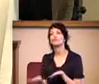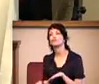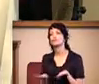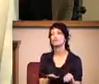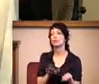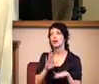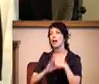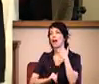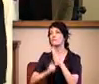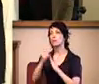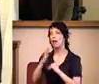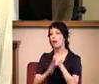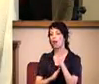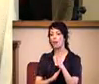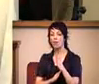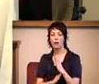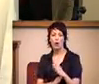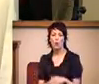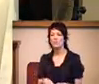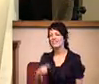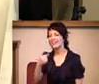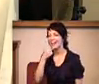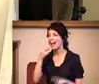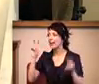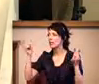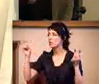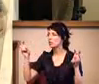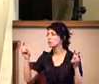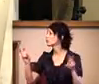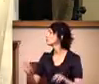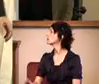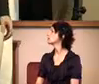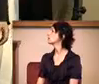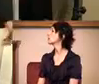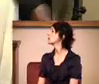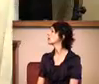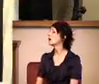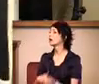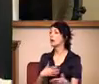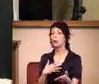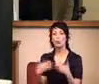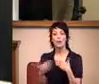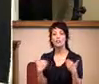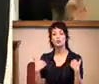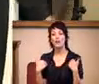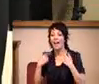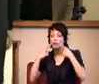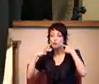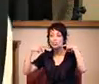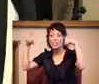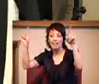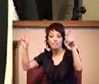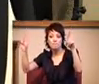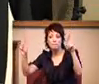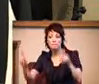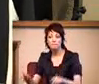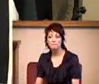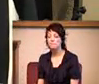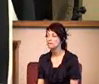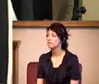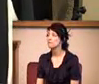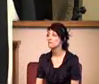Just on the gay issue, you know, what else do we have to achieve?